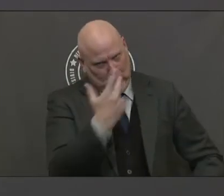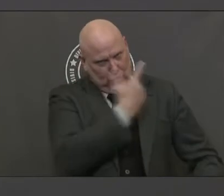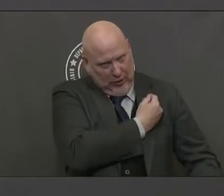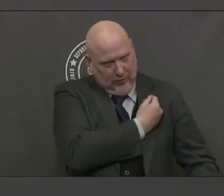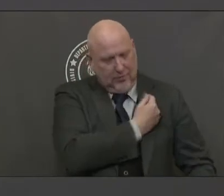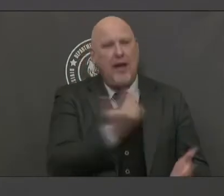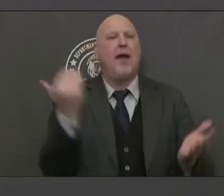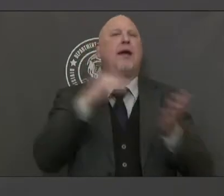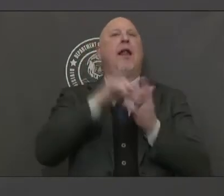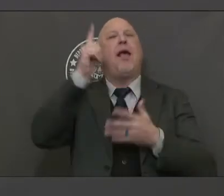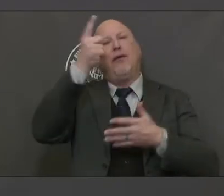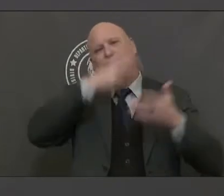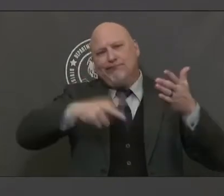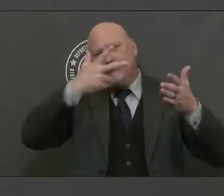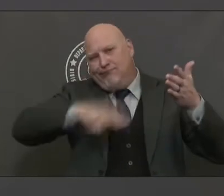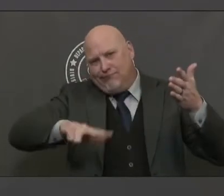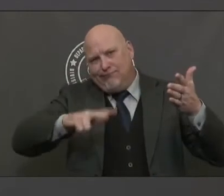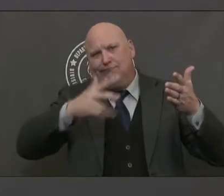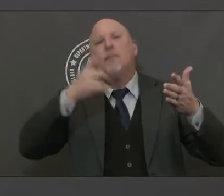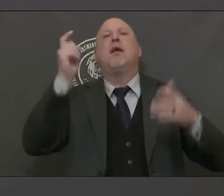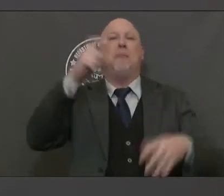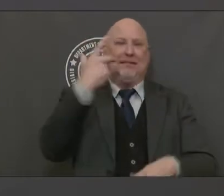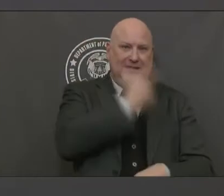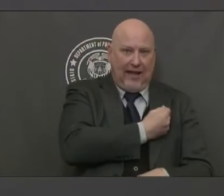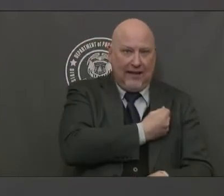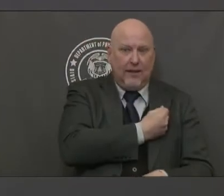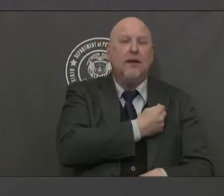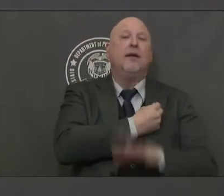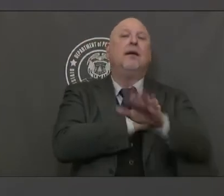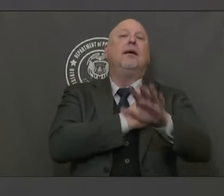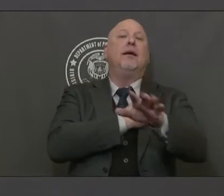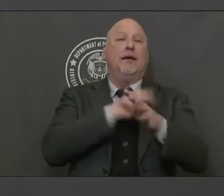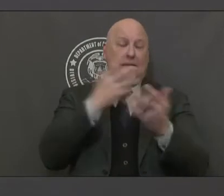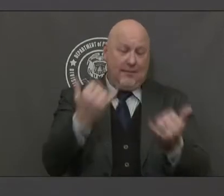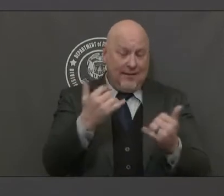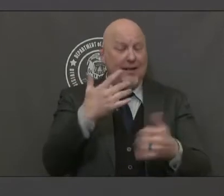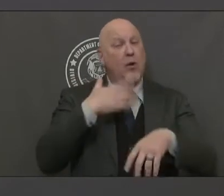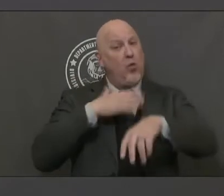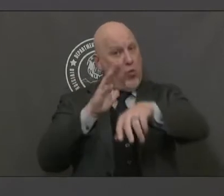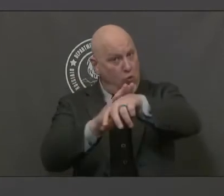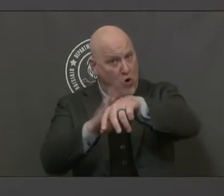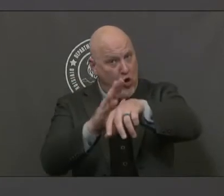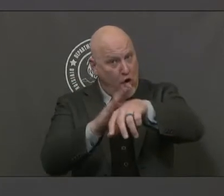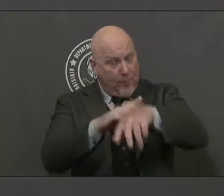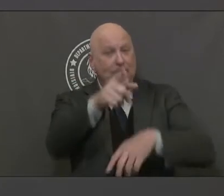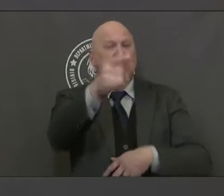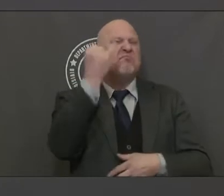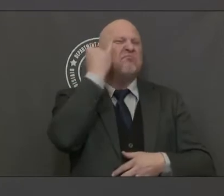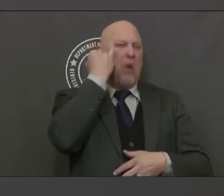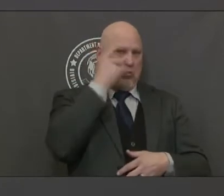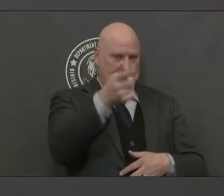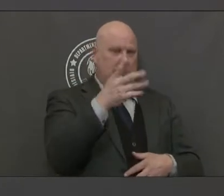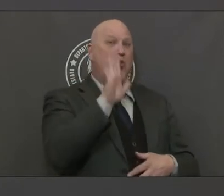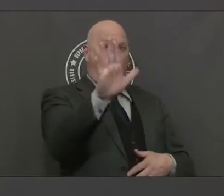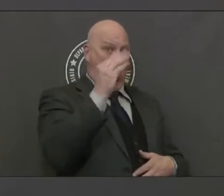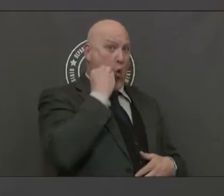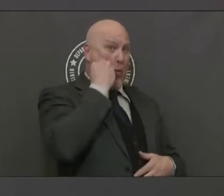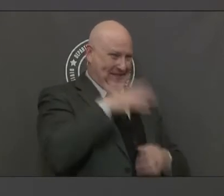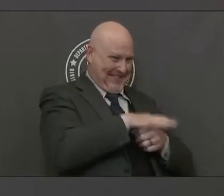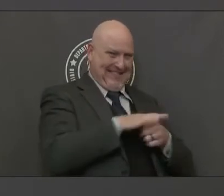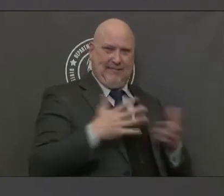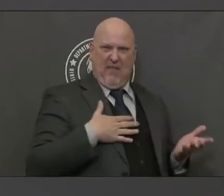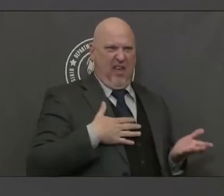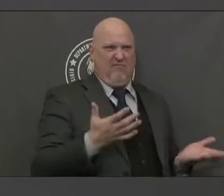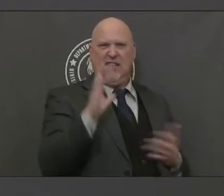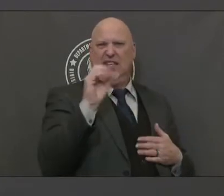allocated based on the location where first doses are received. So it is absolutely critical that you always go back, not just